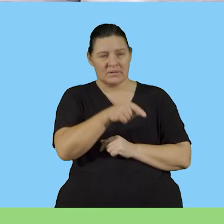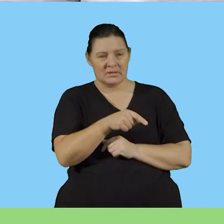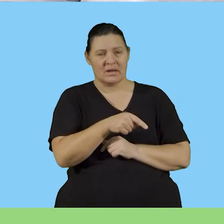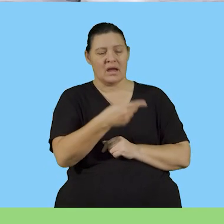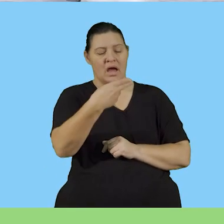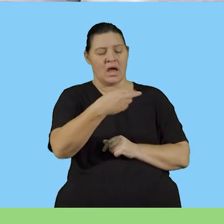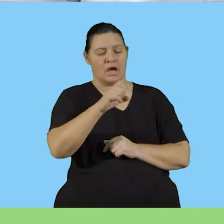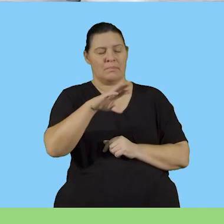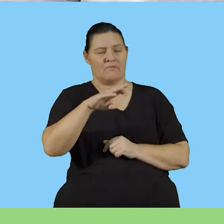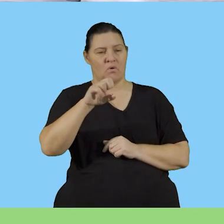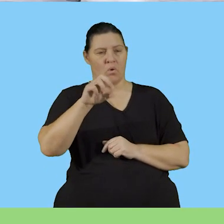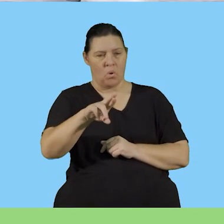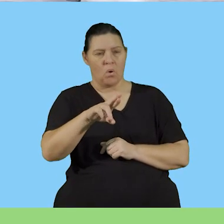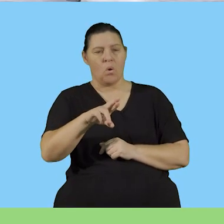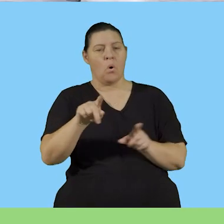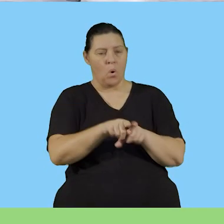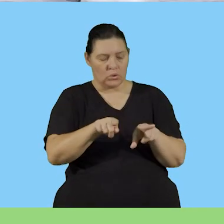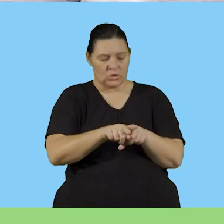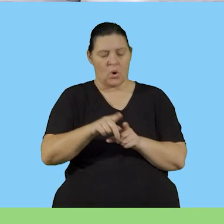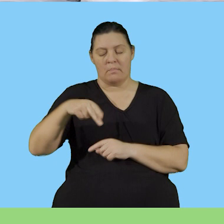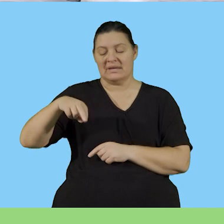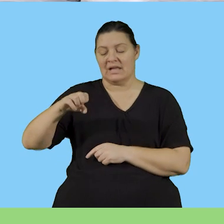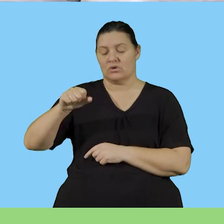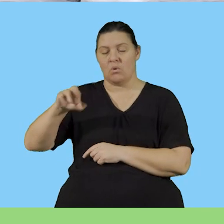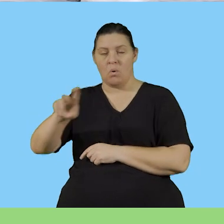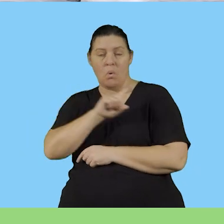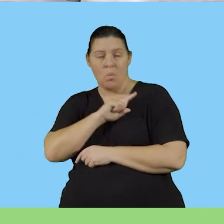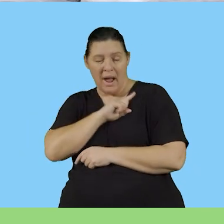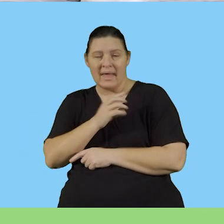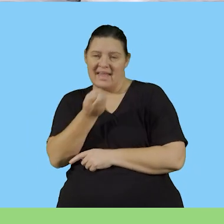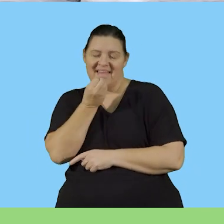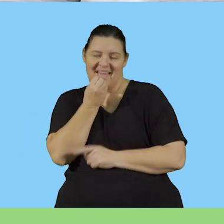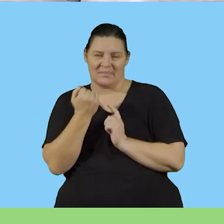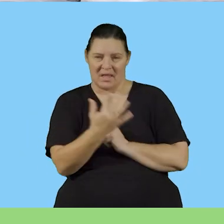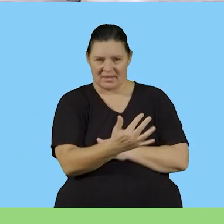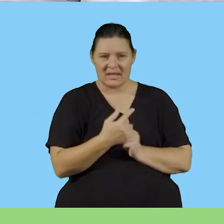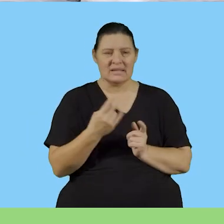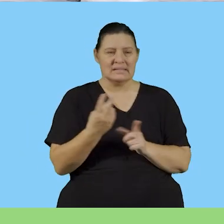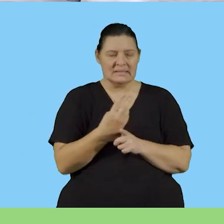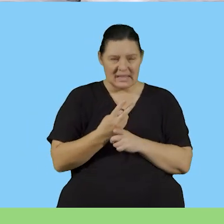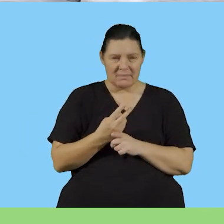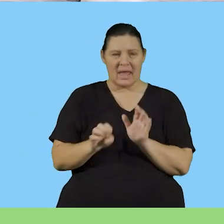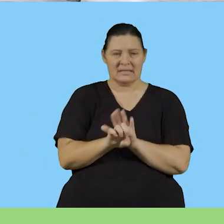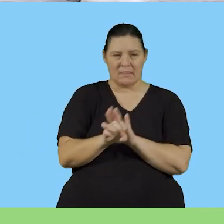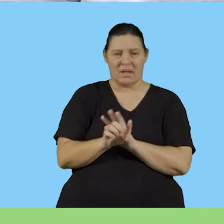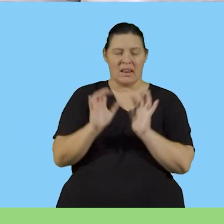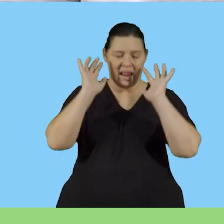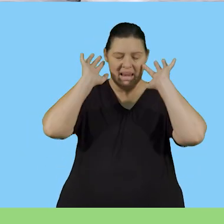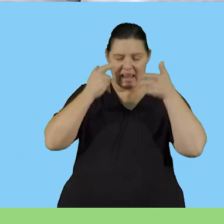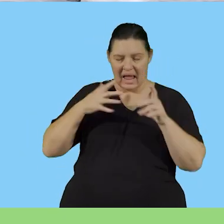Herbivores are also predators because they feed on plants. So an example, we have a lion